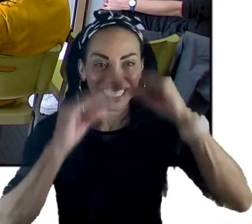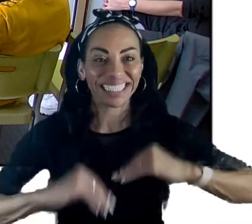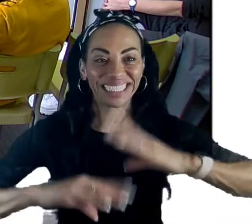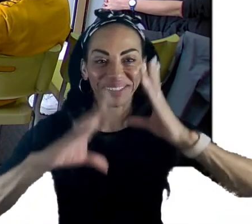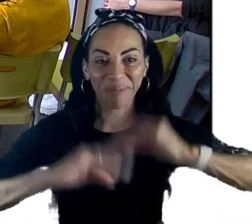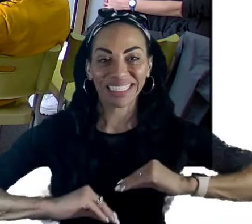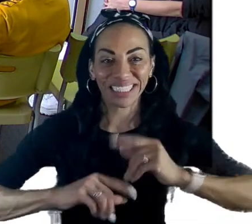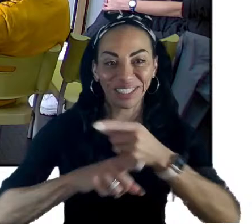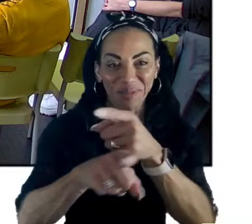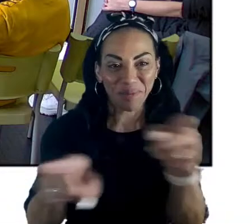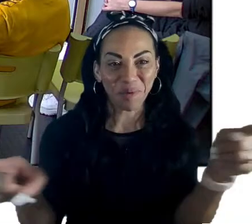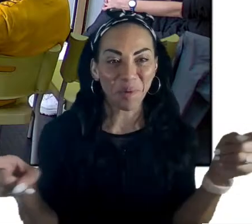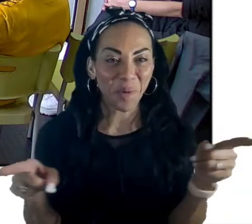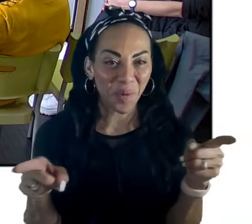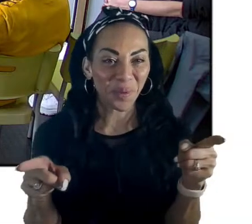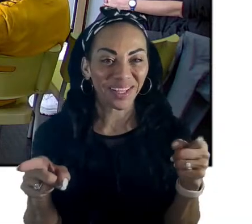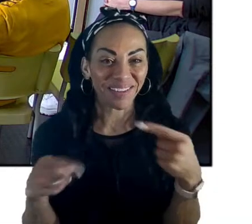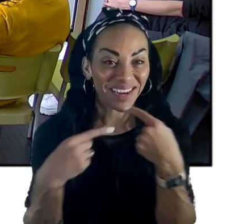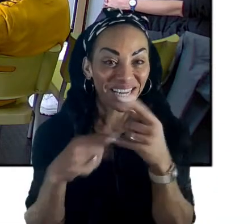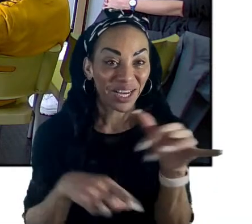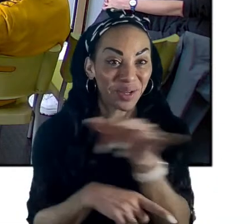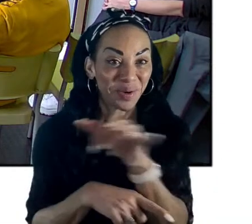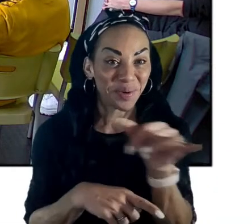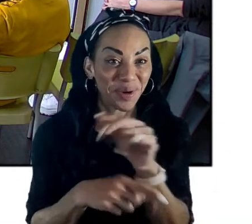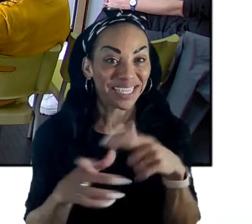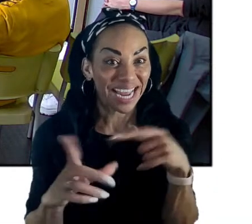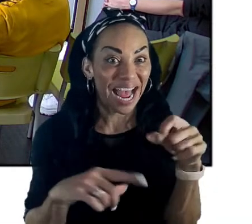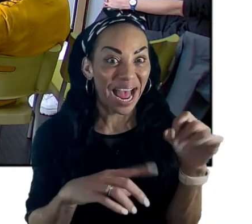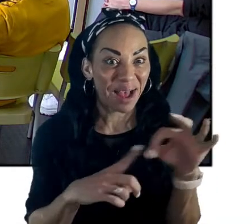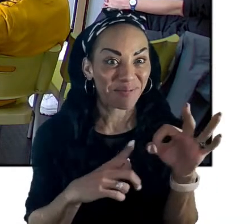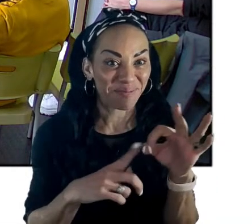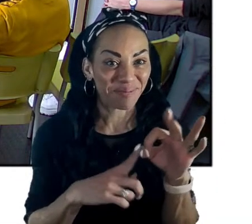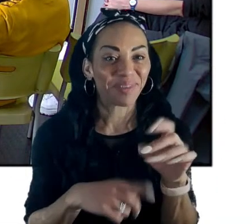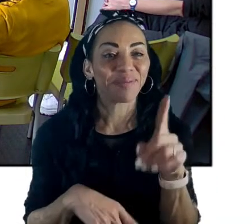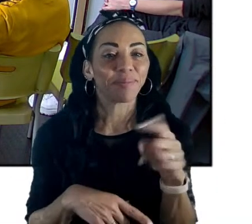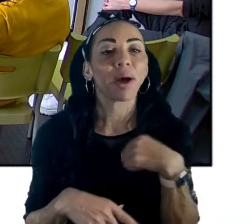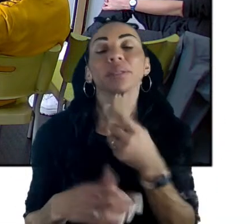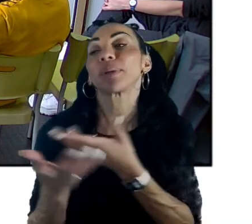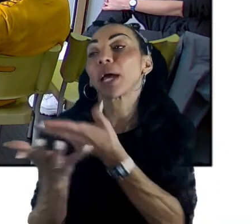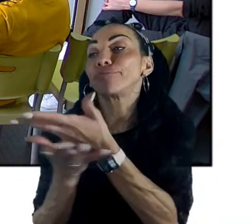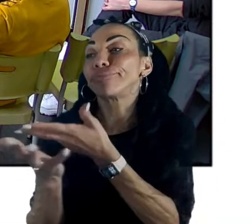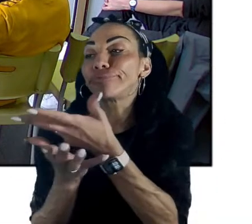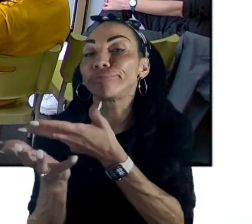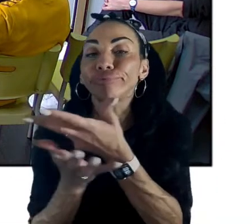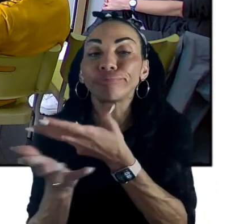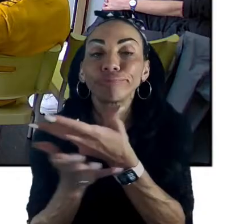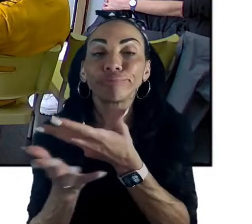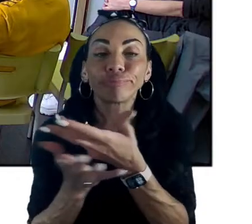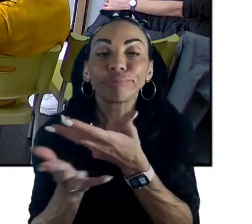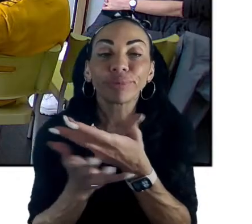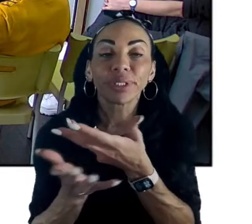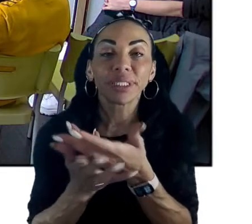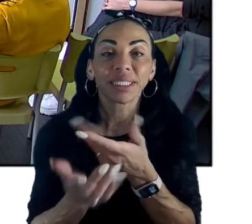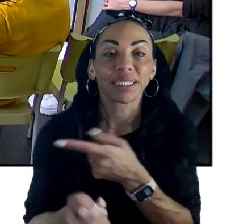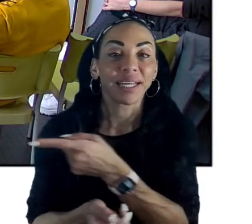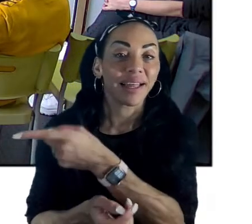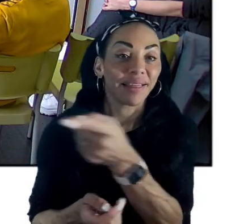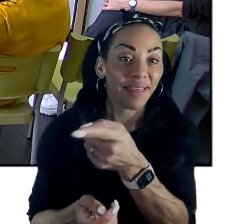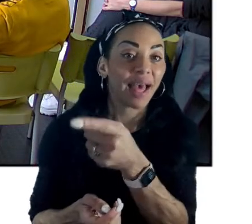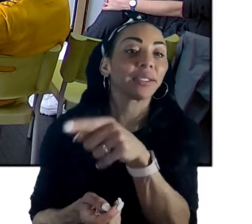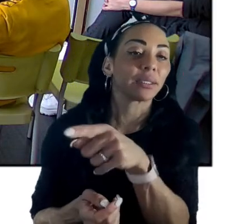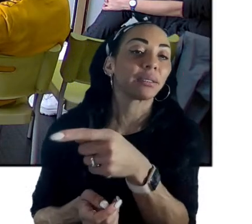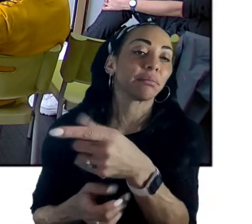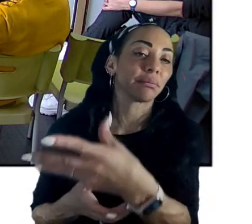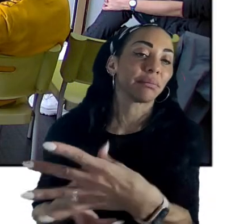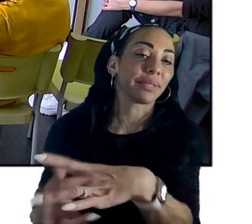But when I've had those conversations with people, they obviously feed into the work because, you